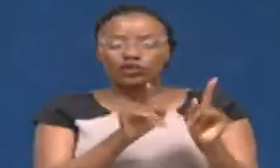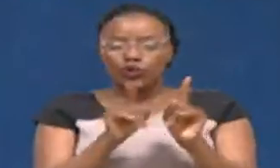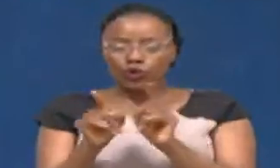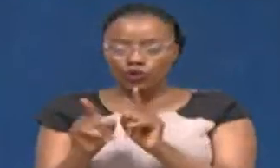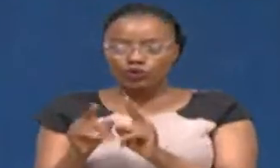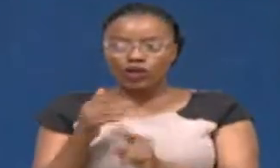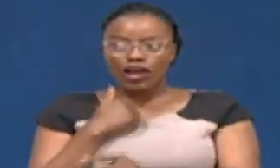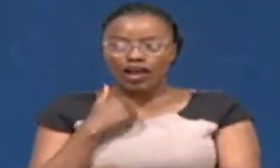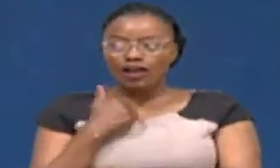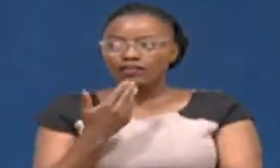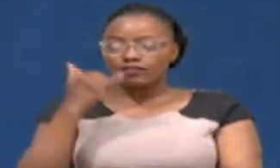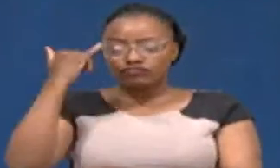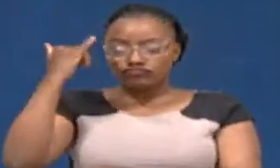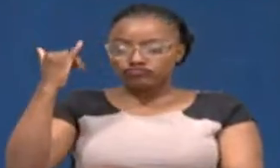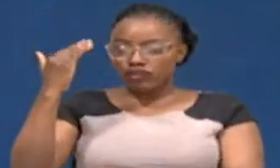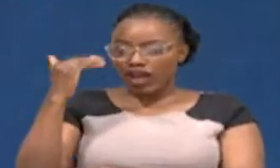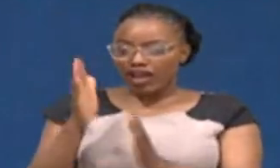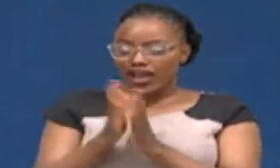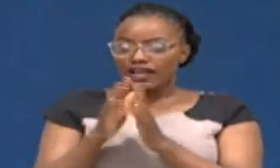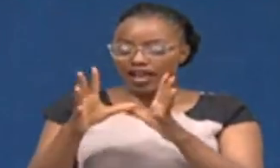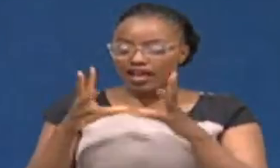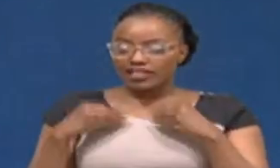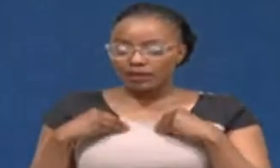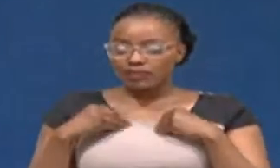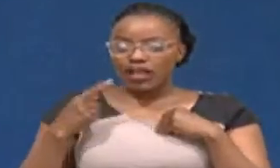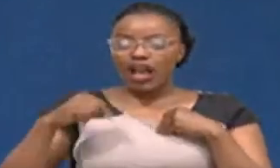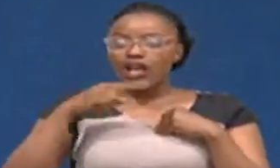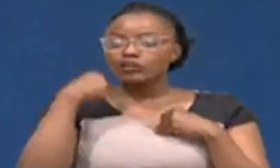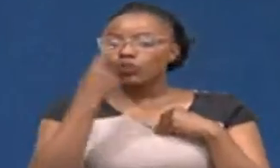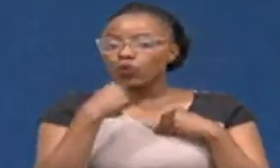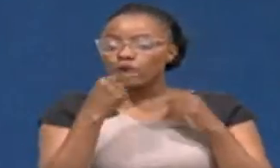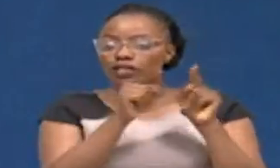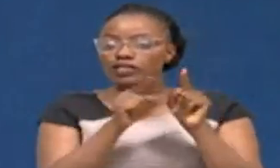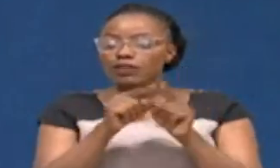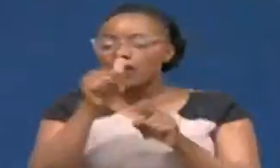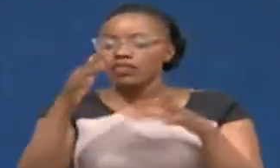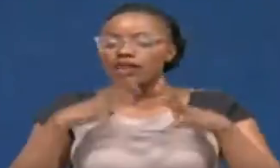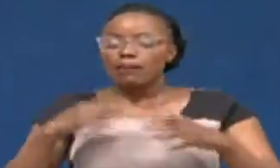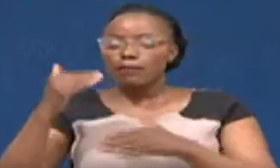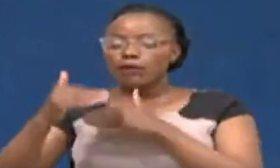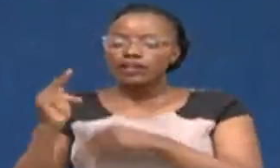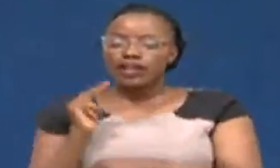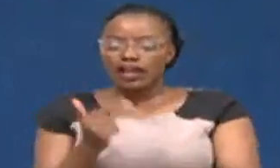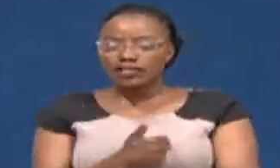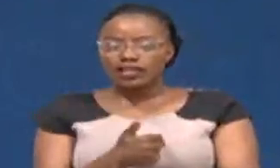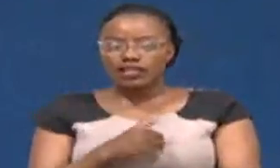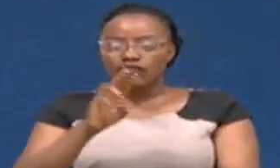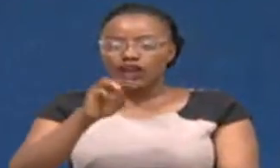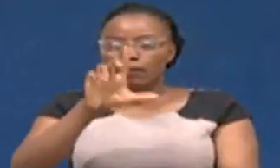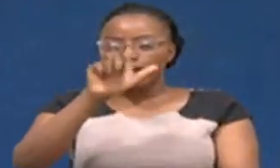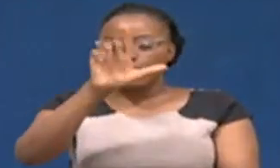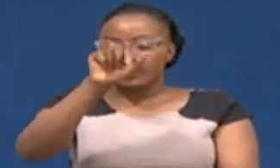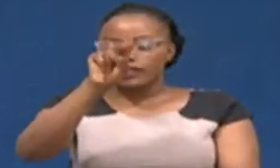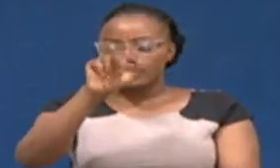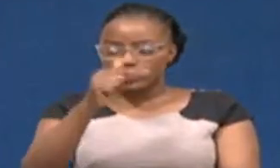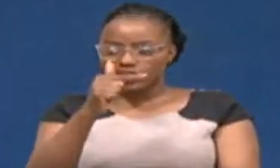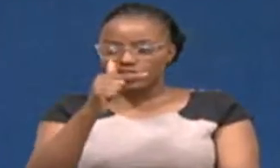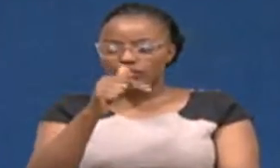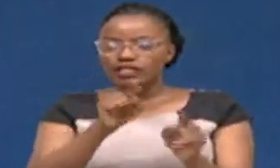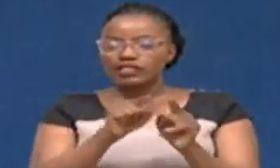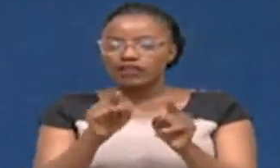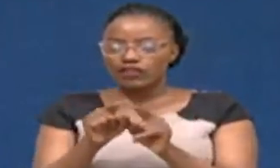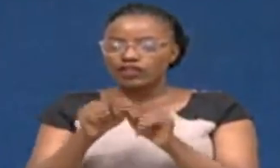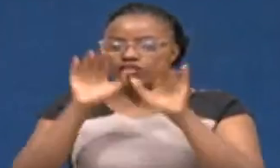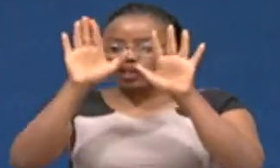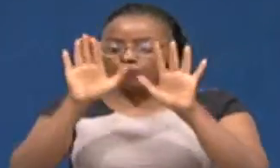the sense of realizing that we are who we are because of the others around us. All right. Millicent. So I think it